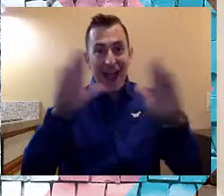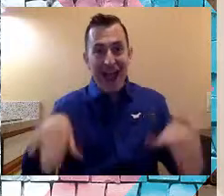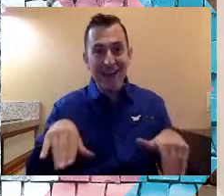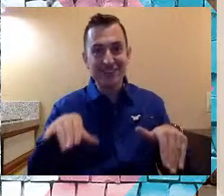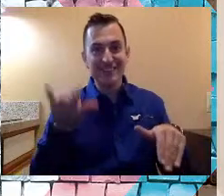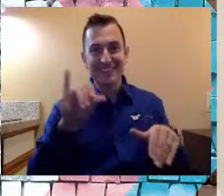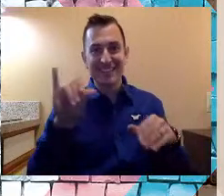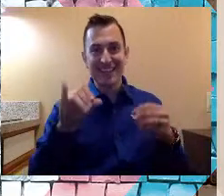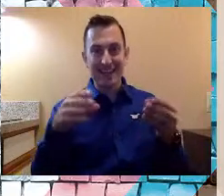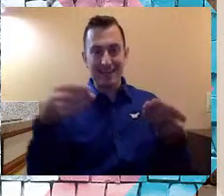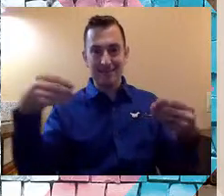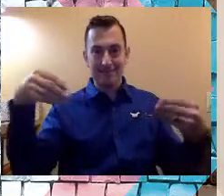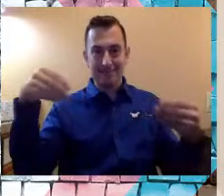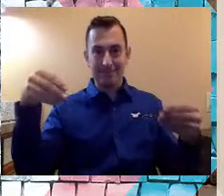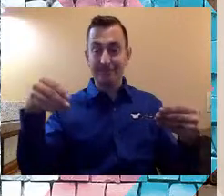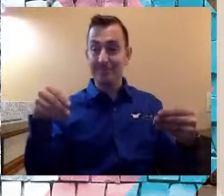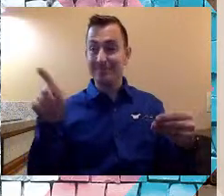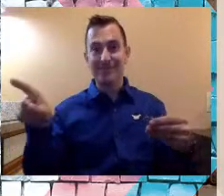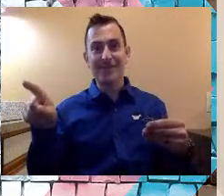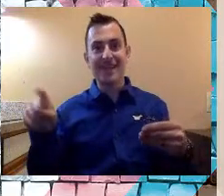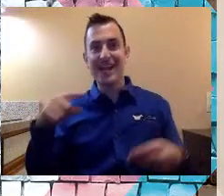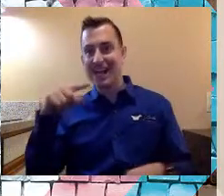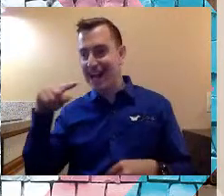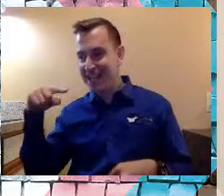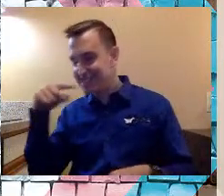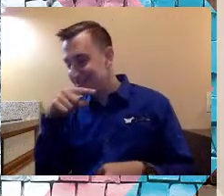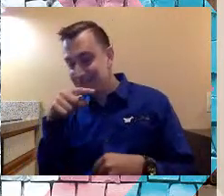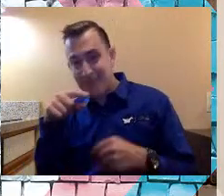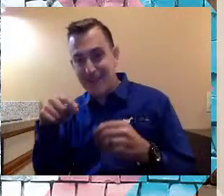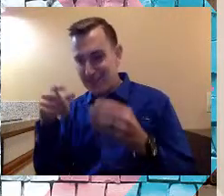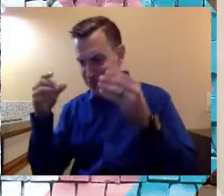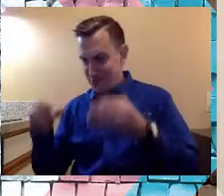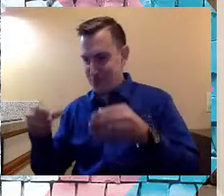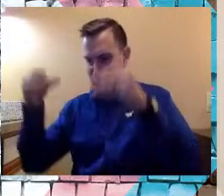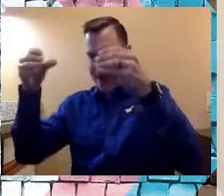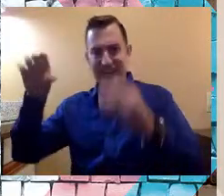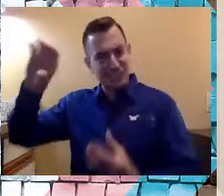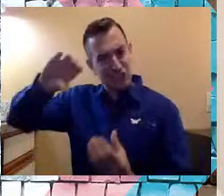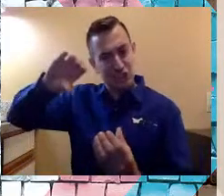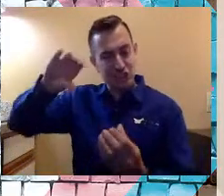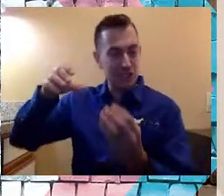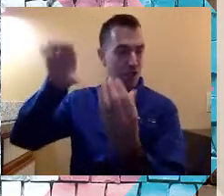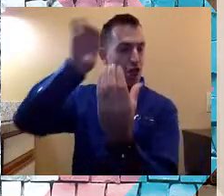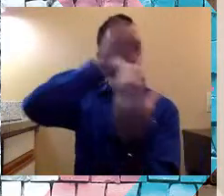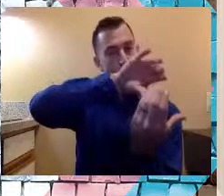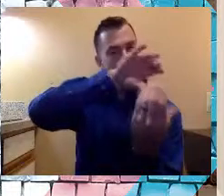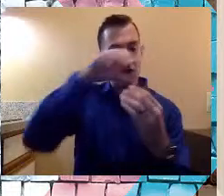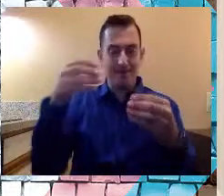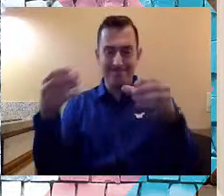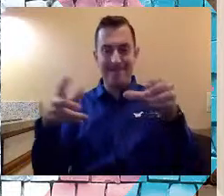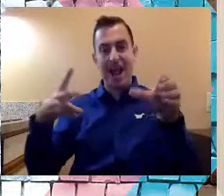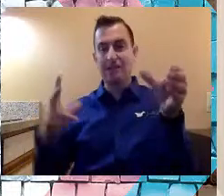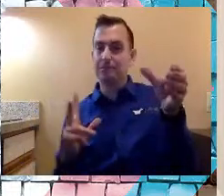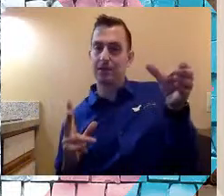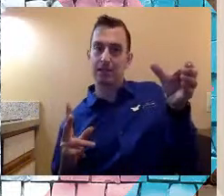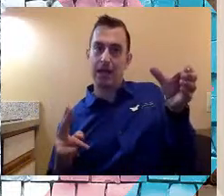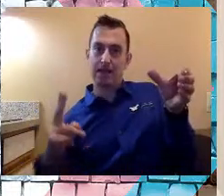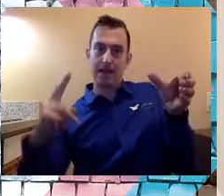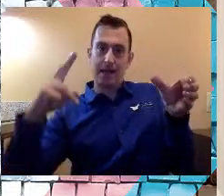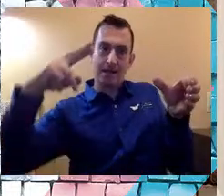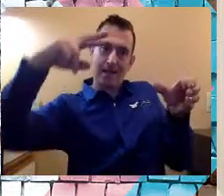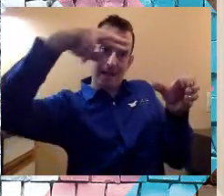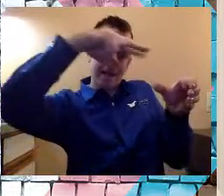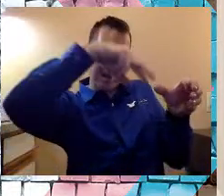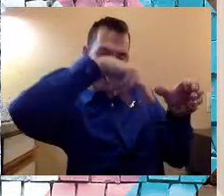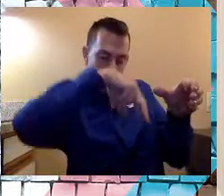this was a cereal box. I even cut it up. I took the cereal out. There was still cereal. You could use a piece of a cereal box. You could